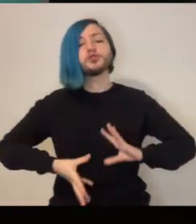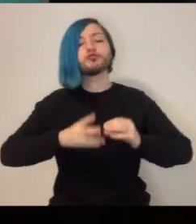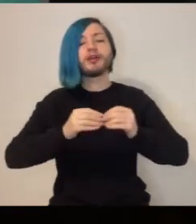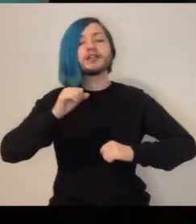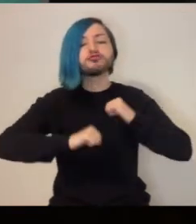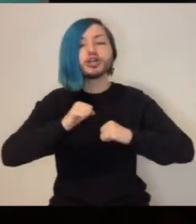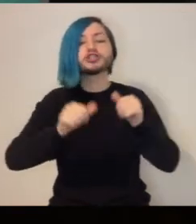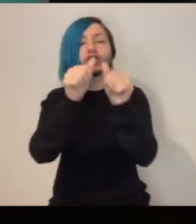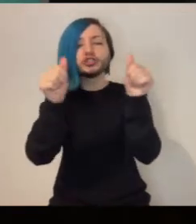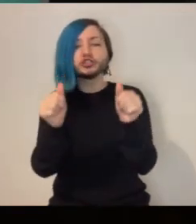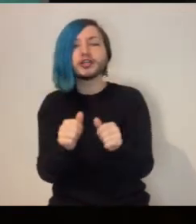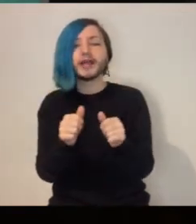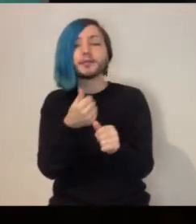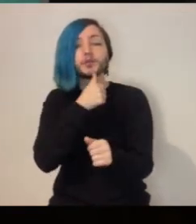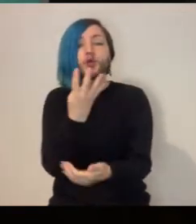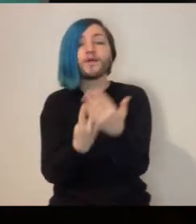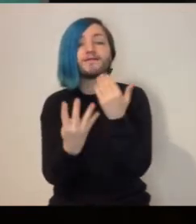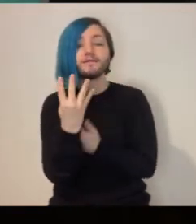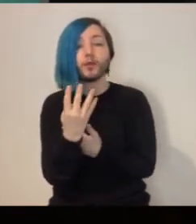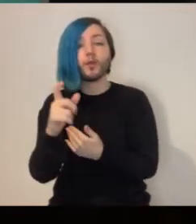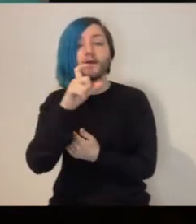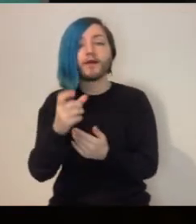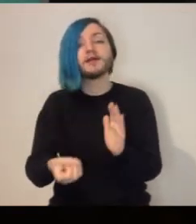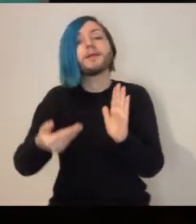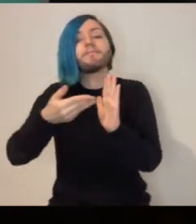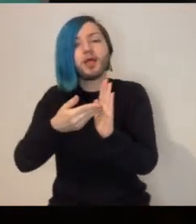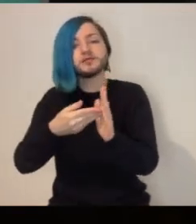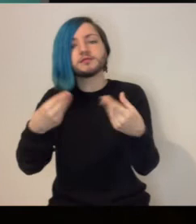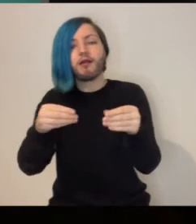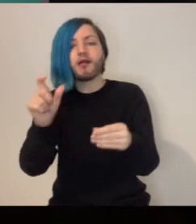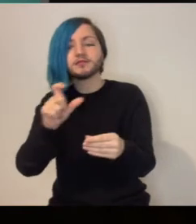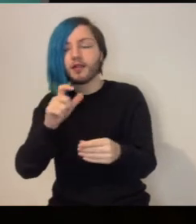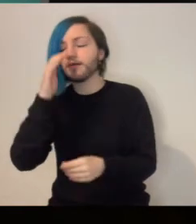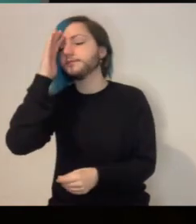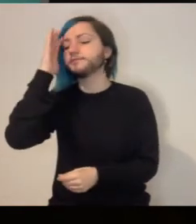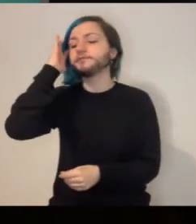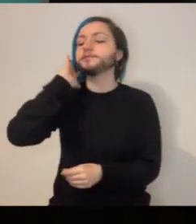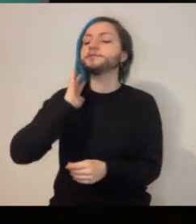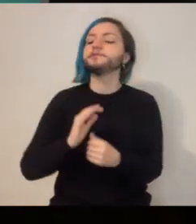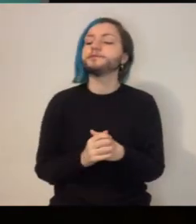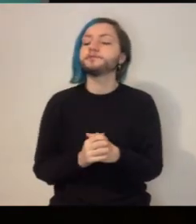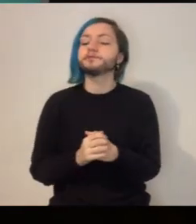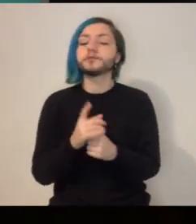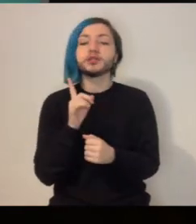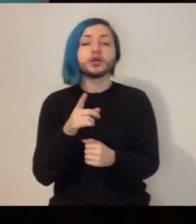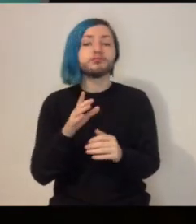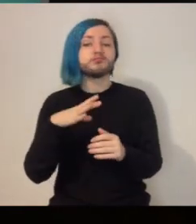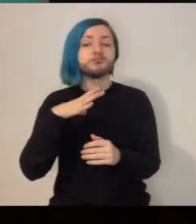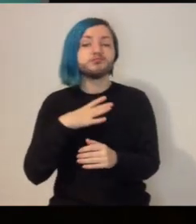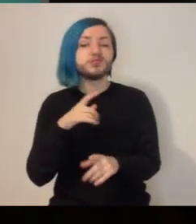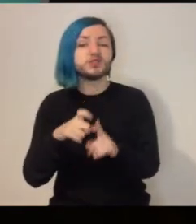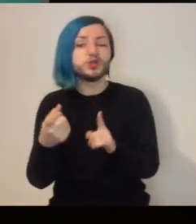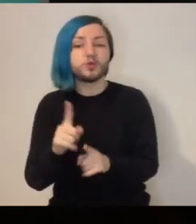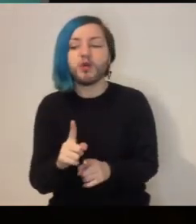create structure and shape and form with only 4 colours plus the colour of the card. What you need to